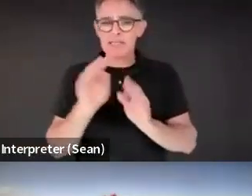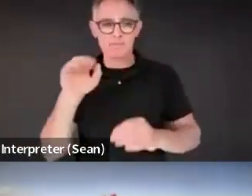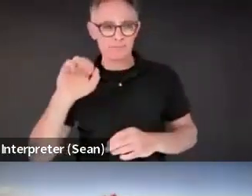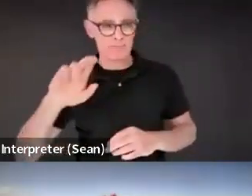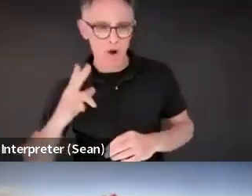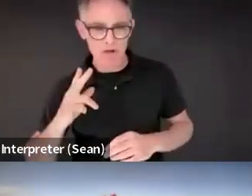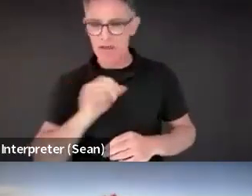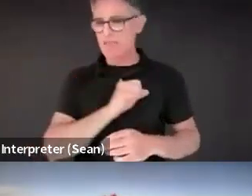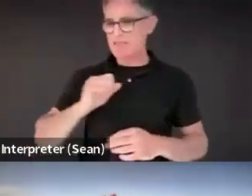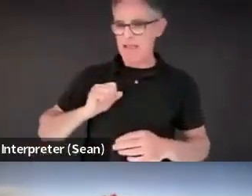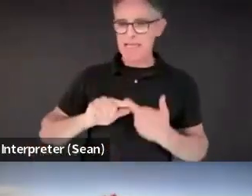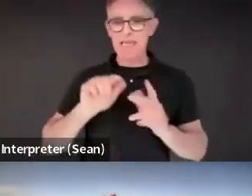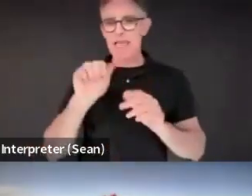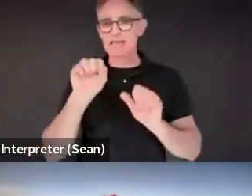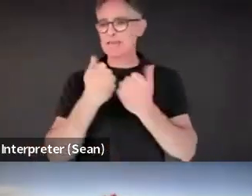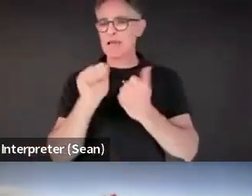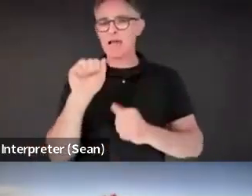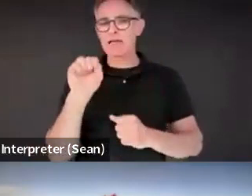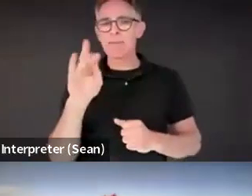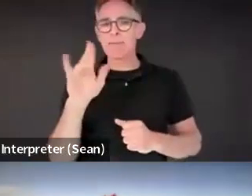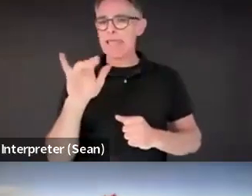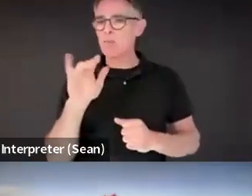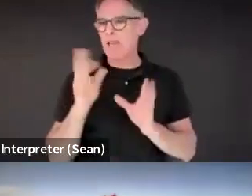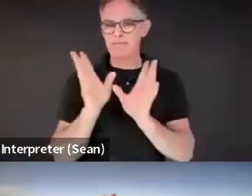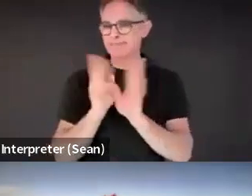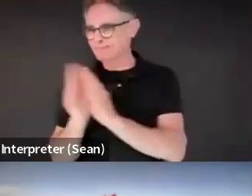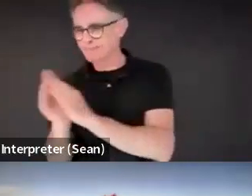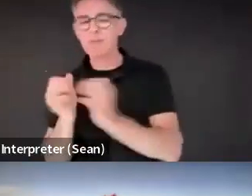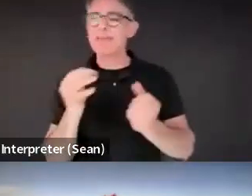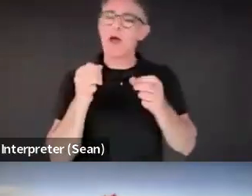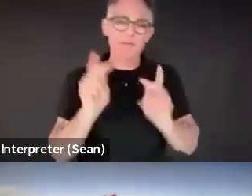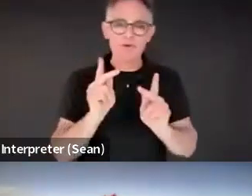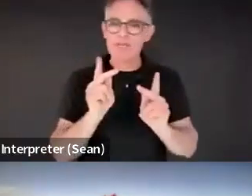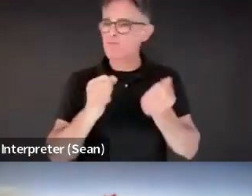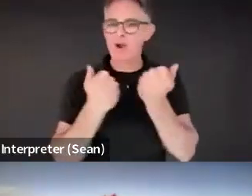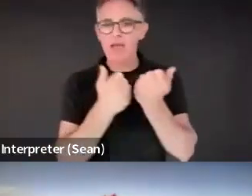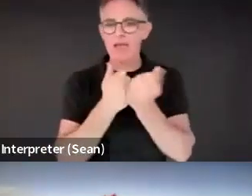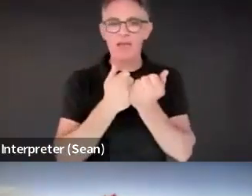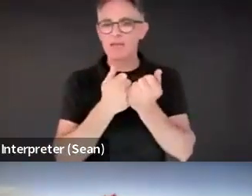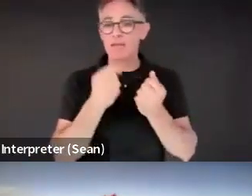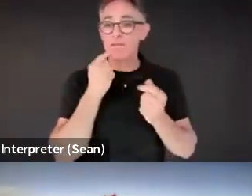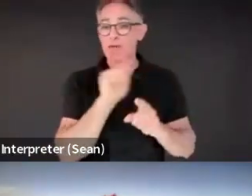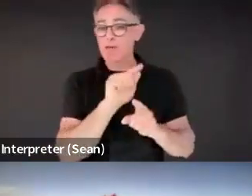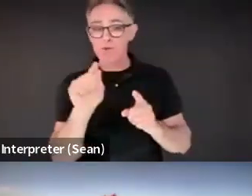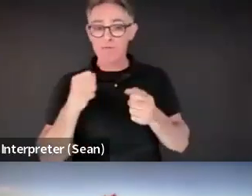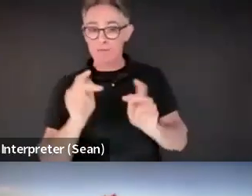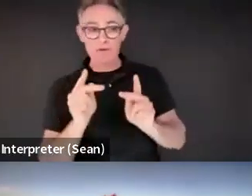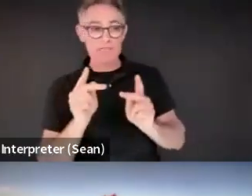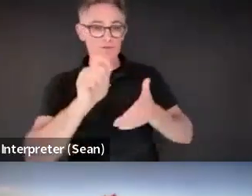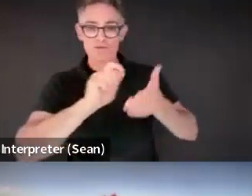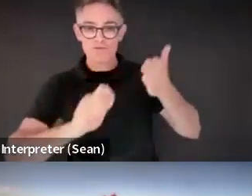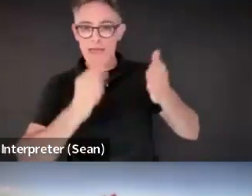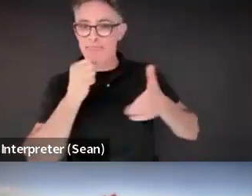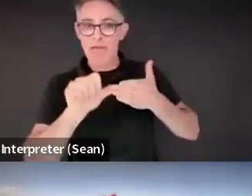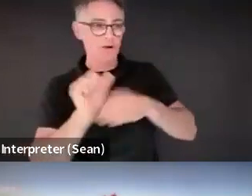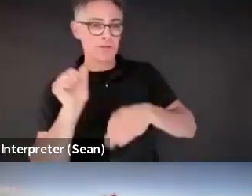and the Assembly will have hearings. There will be a lot of opportunities for advocacy, lots of opportunities for you as service providers to write letters, and